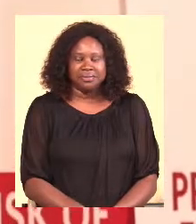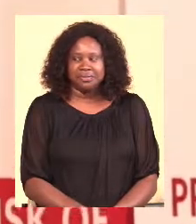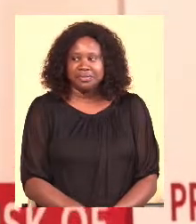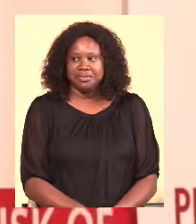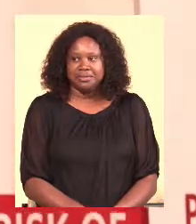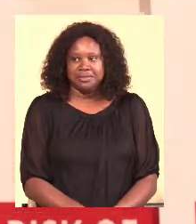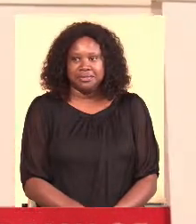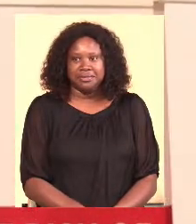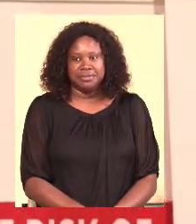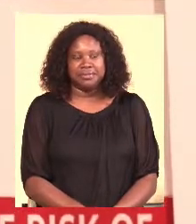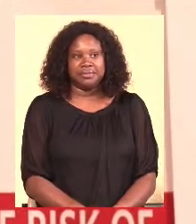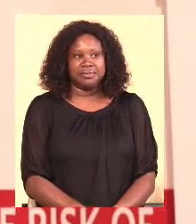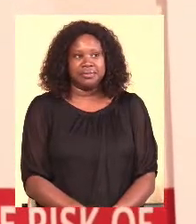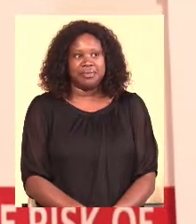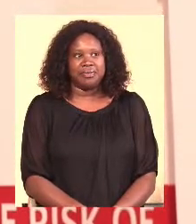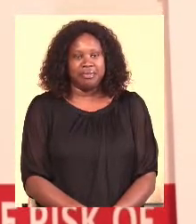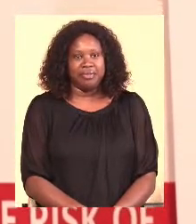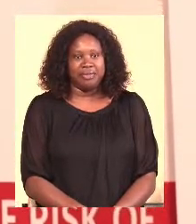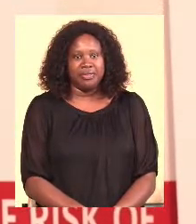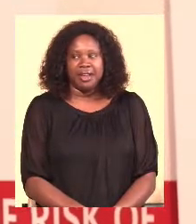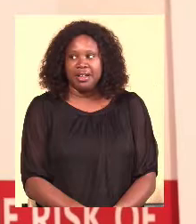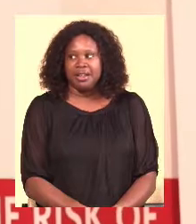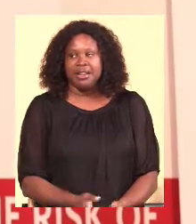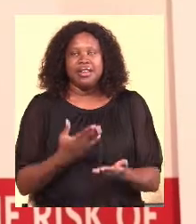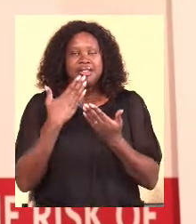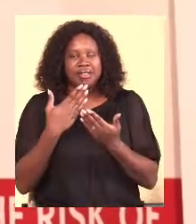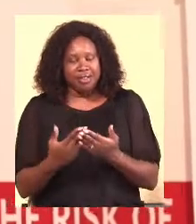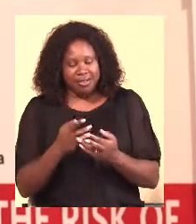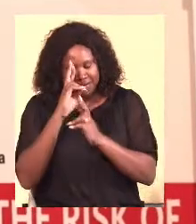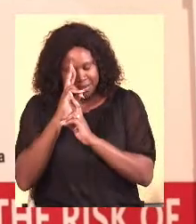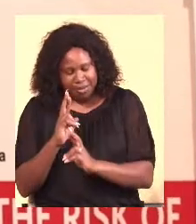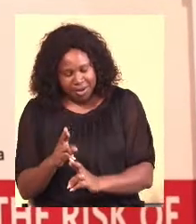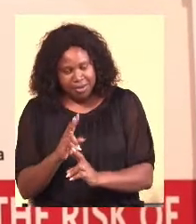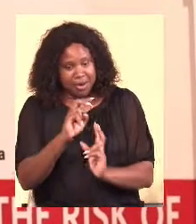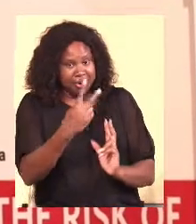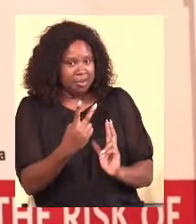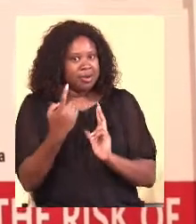Thank you, Honorable Theophilus, Deputy Minister.